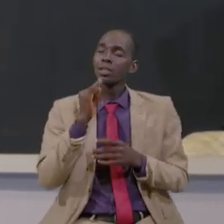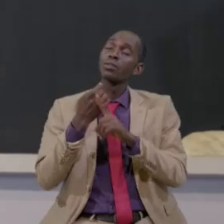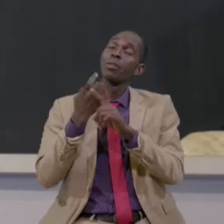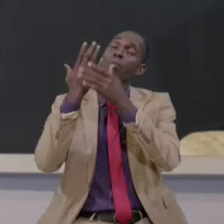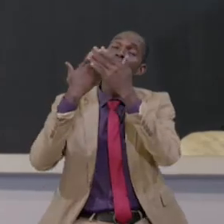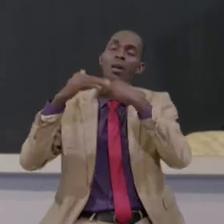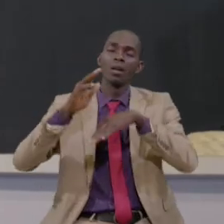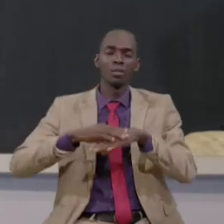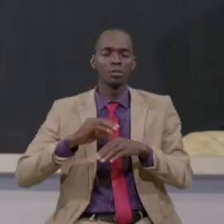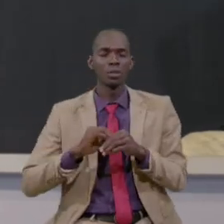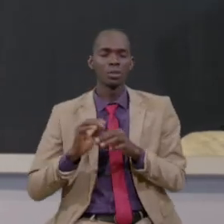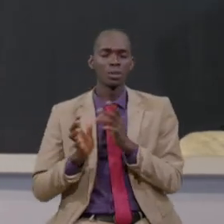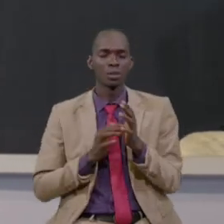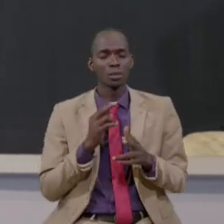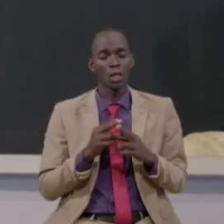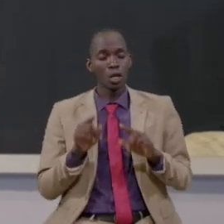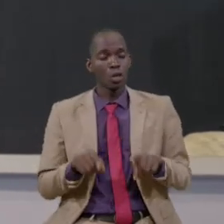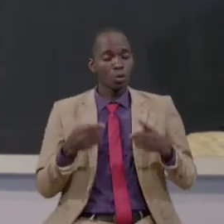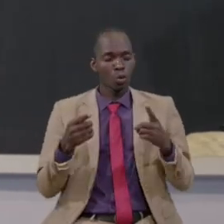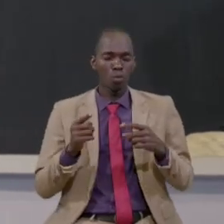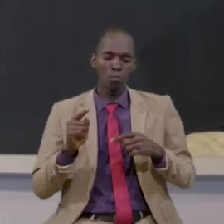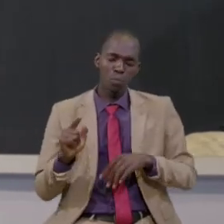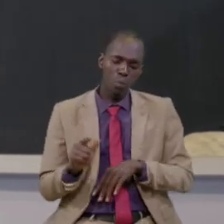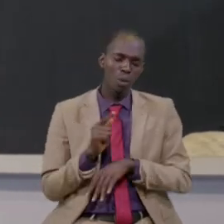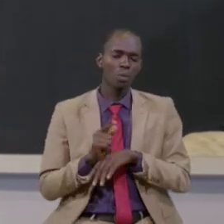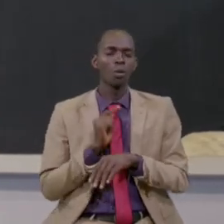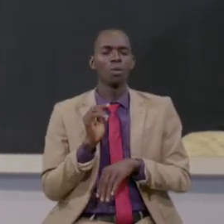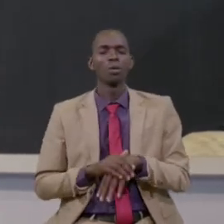Go labor. Go preach.